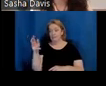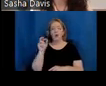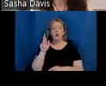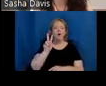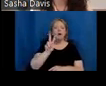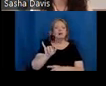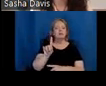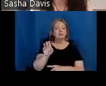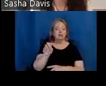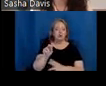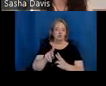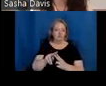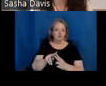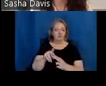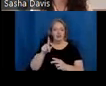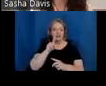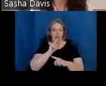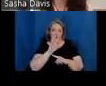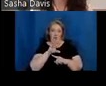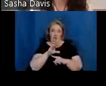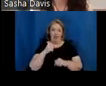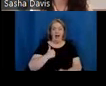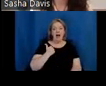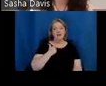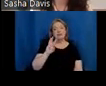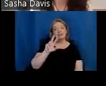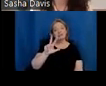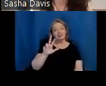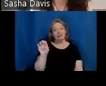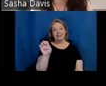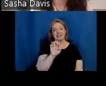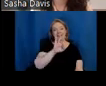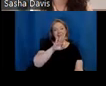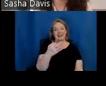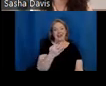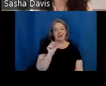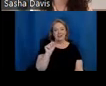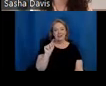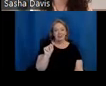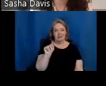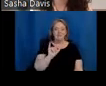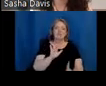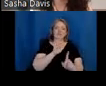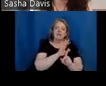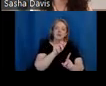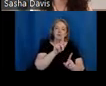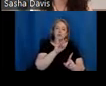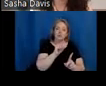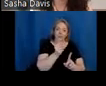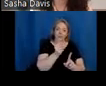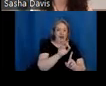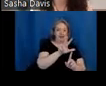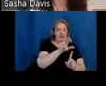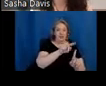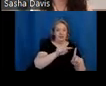was shot at 63 East 9th Street, which was Gross's studio from 1930 until